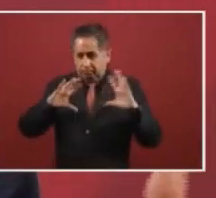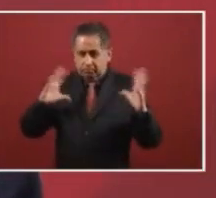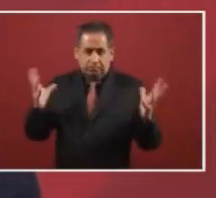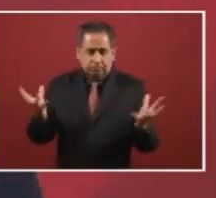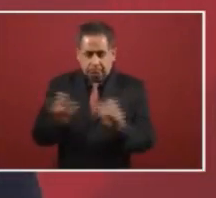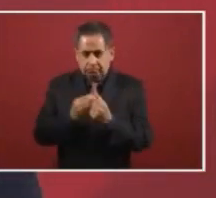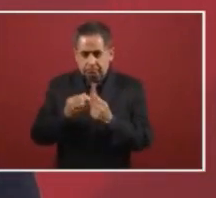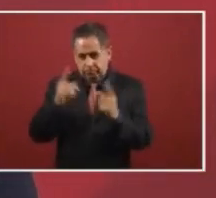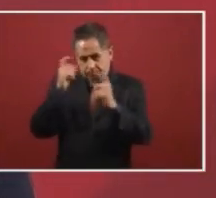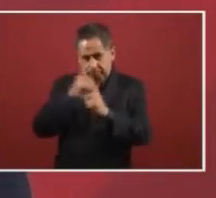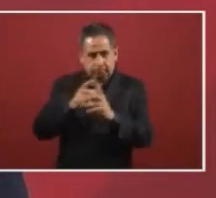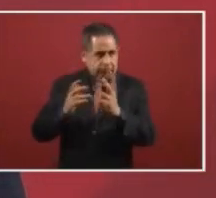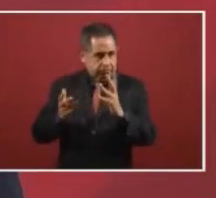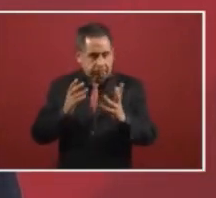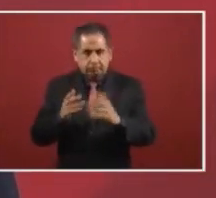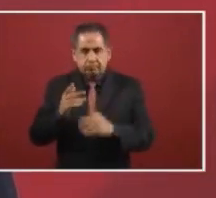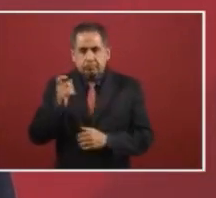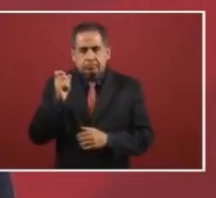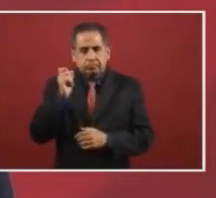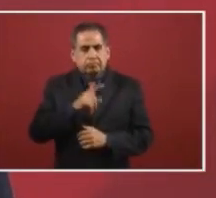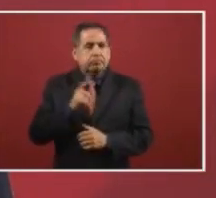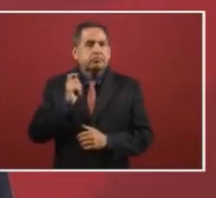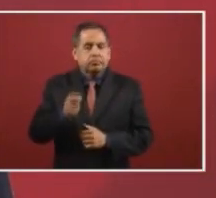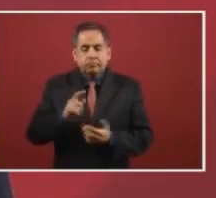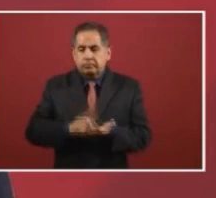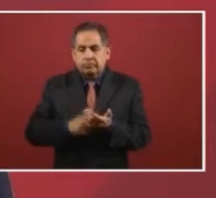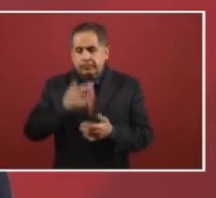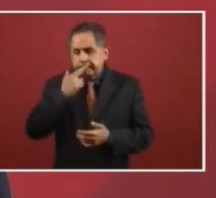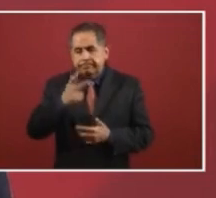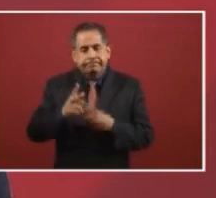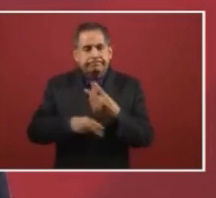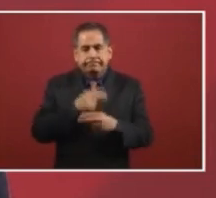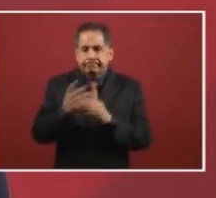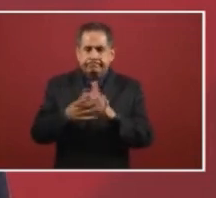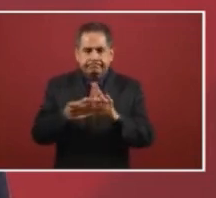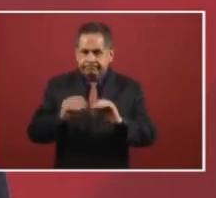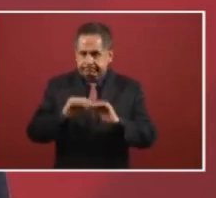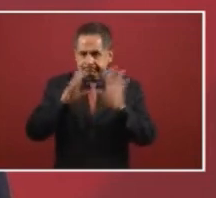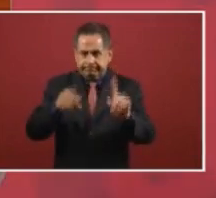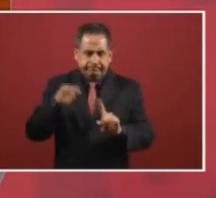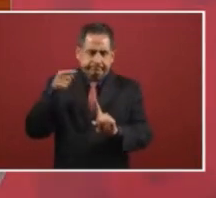comparison is complex, and the best